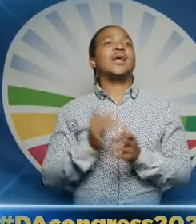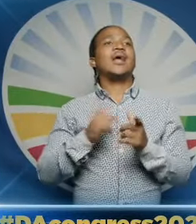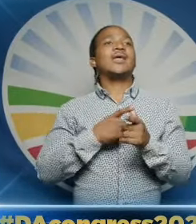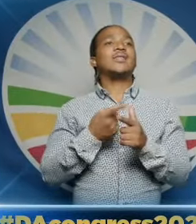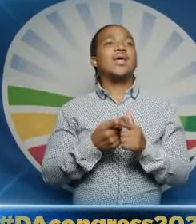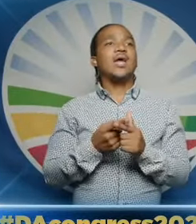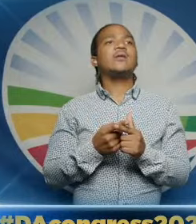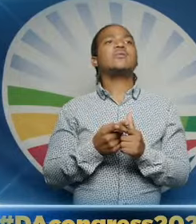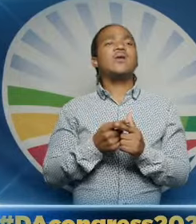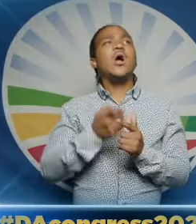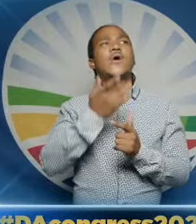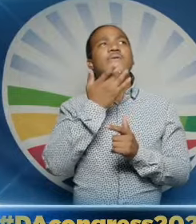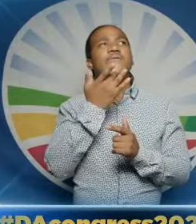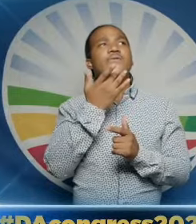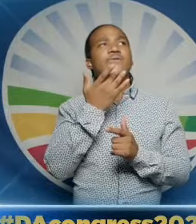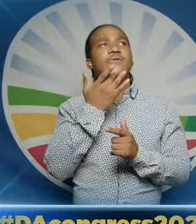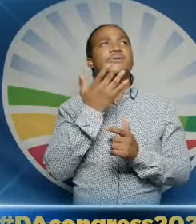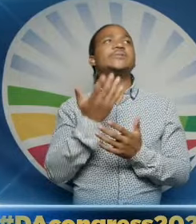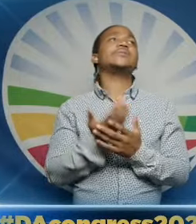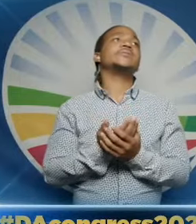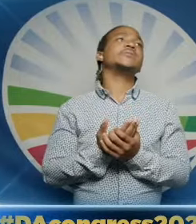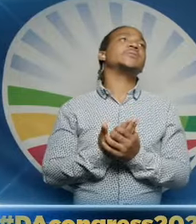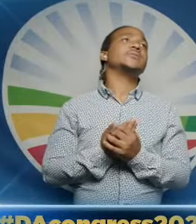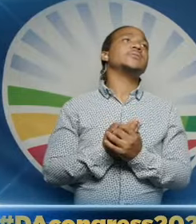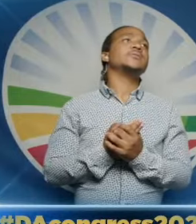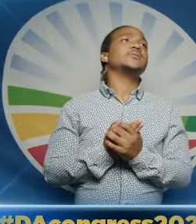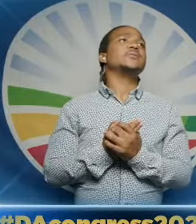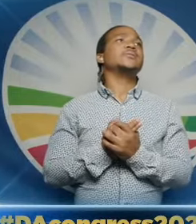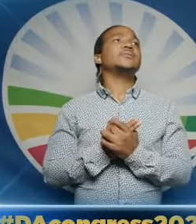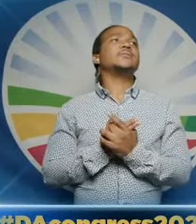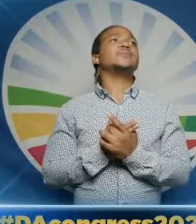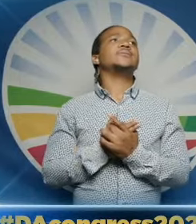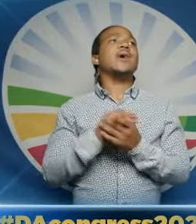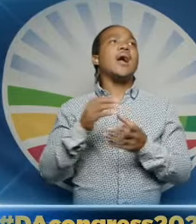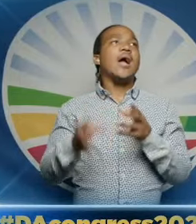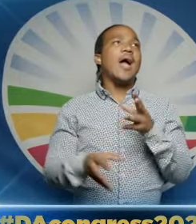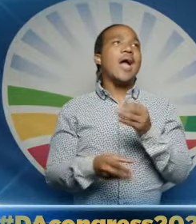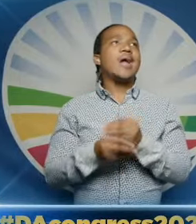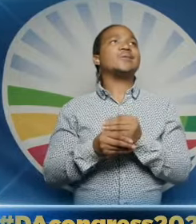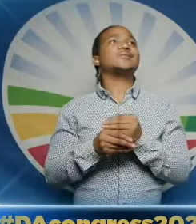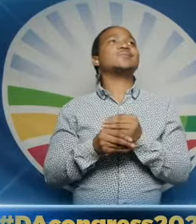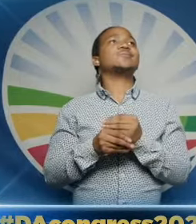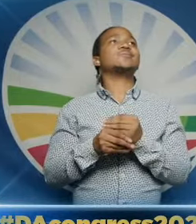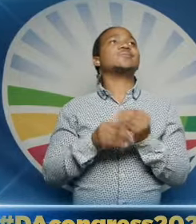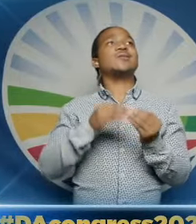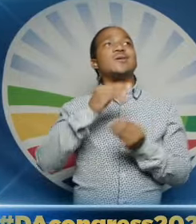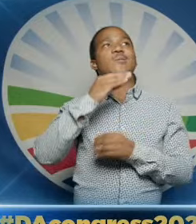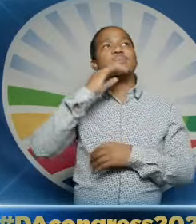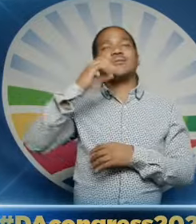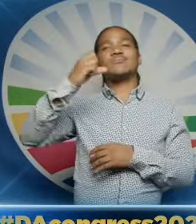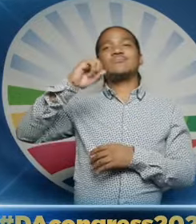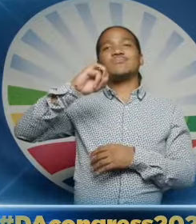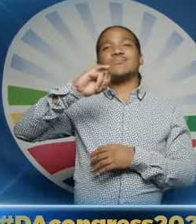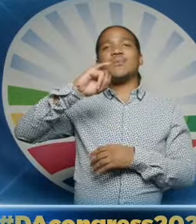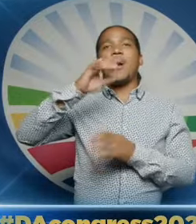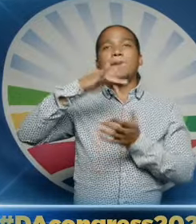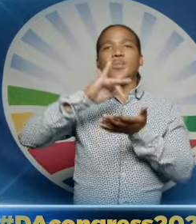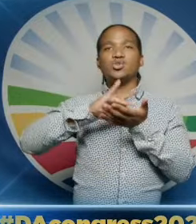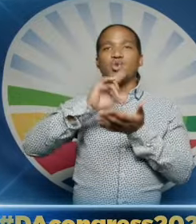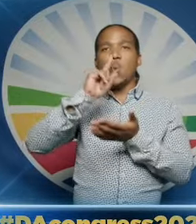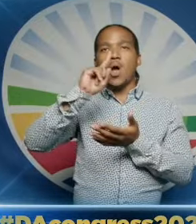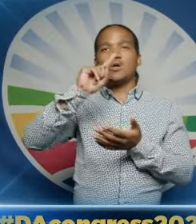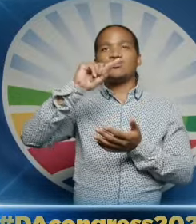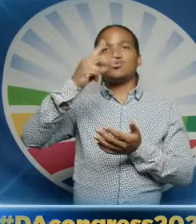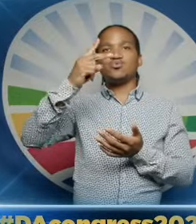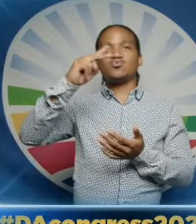fourth favorite you'll add again by clicking the add button, and you'll add that food to the fourth position. And now we have chakalaka